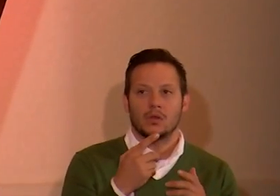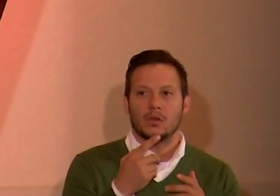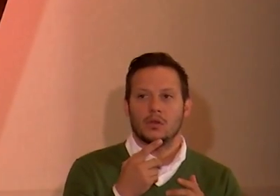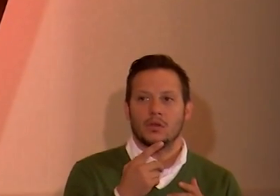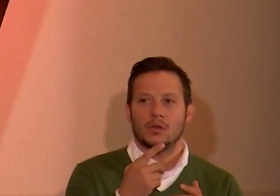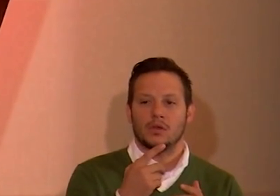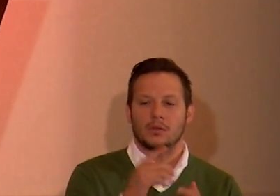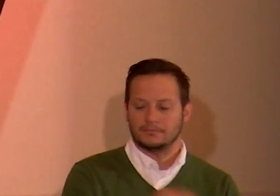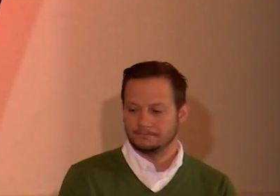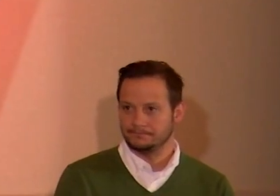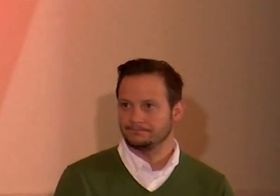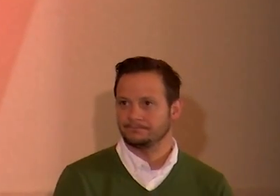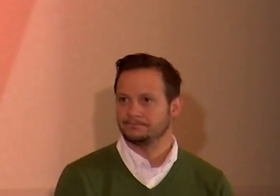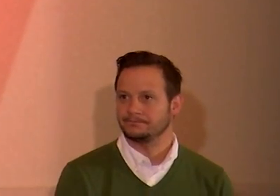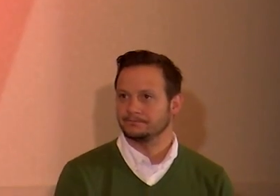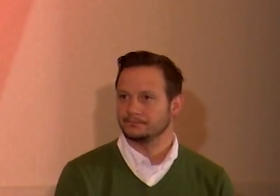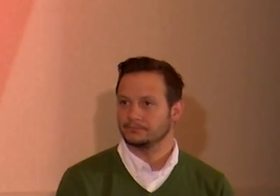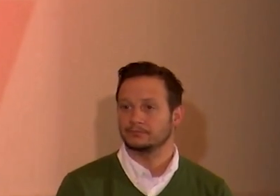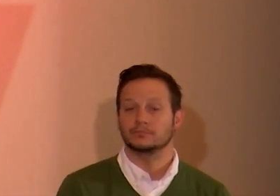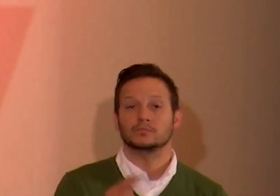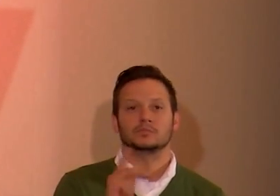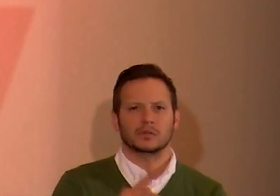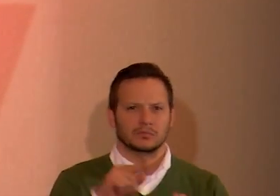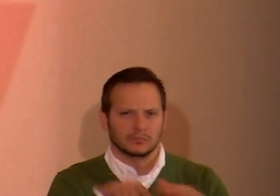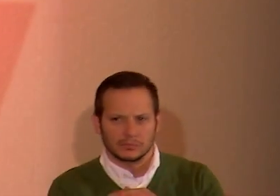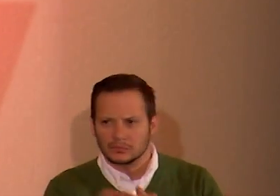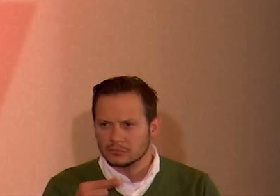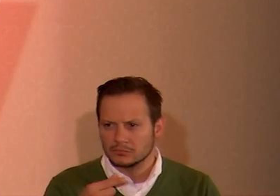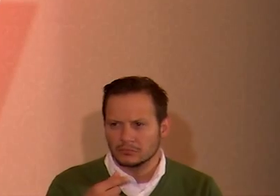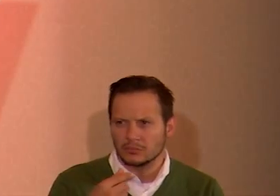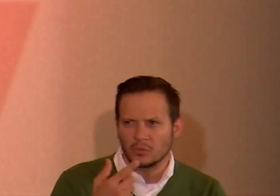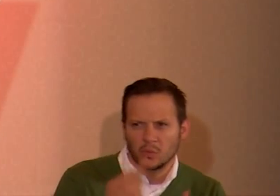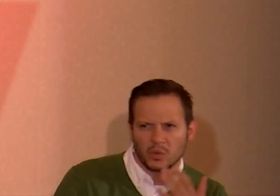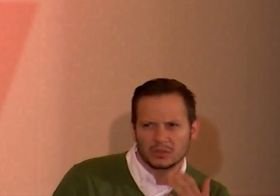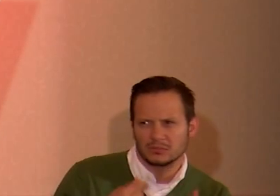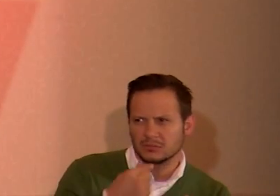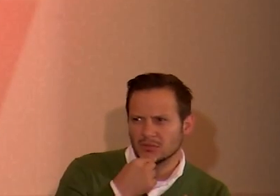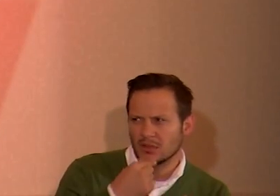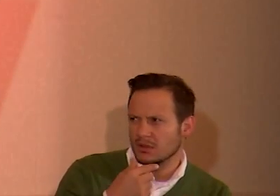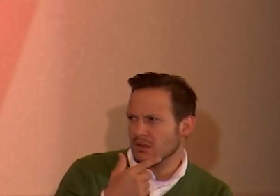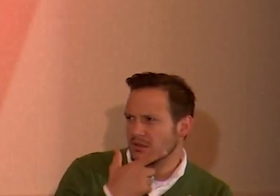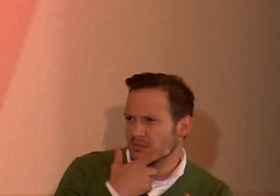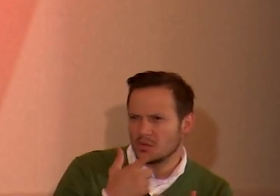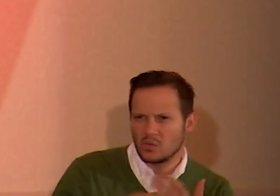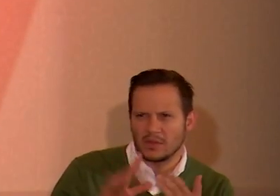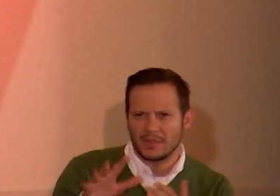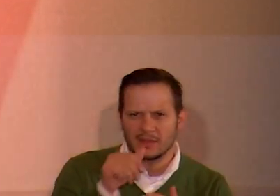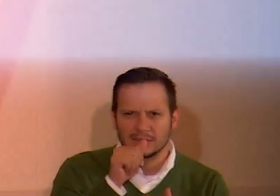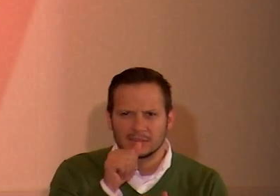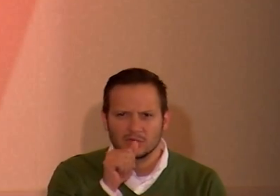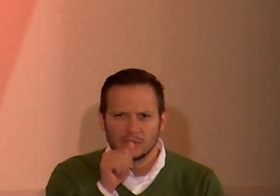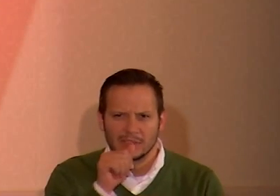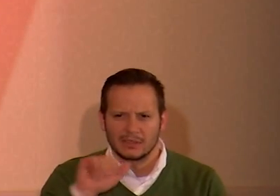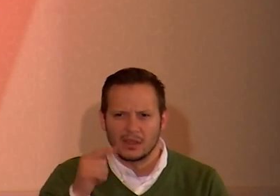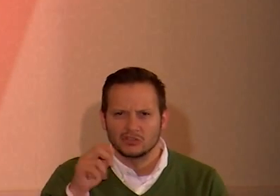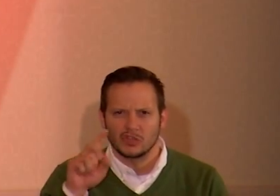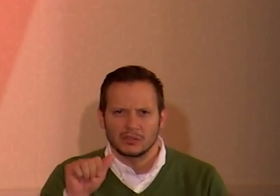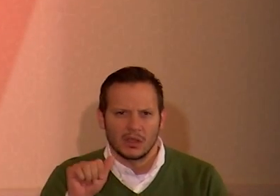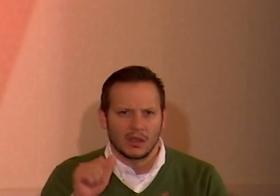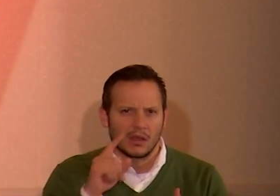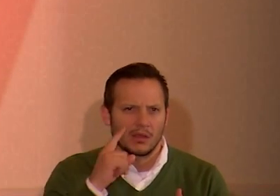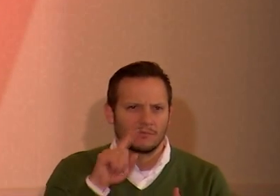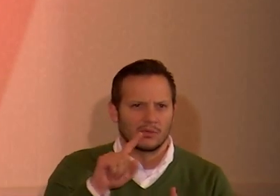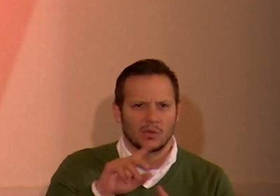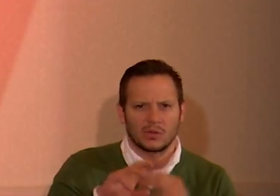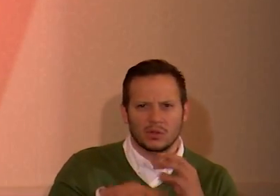was. Gay people want to be treated like first-class citizens and be left alone.